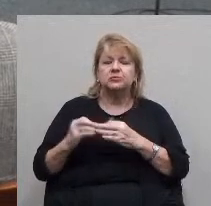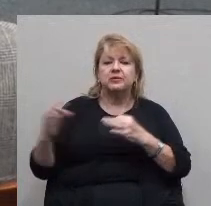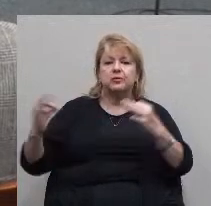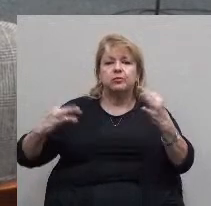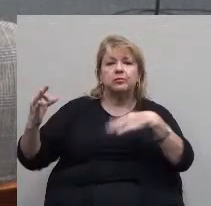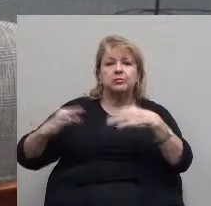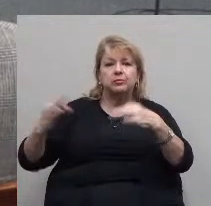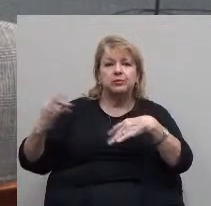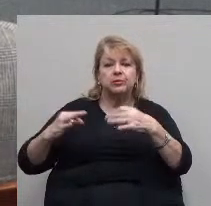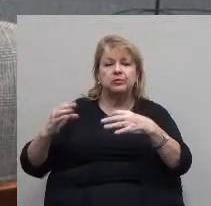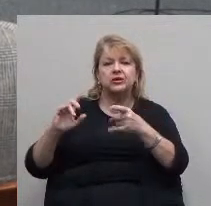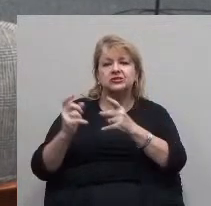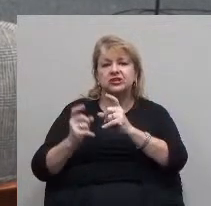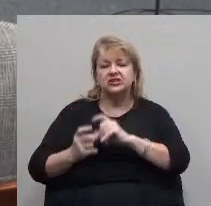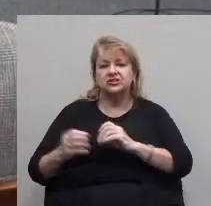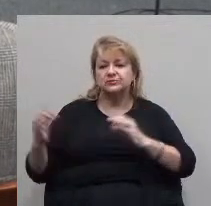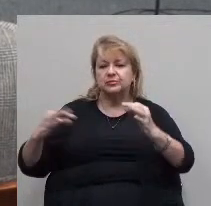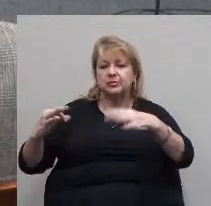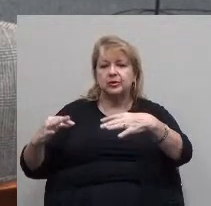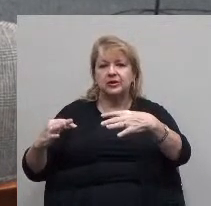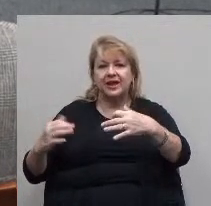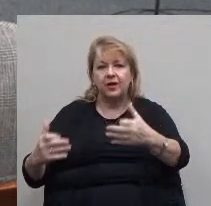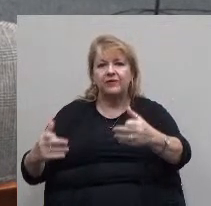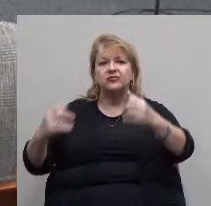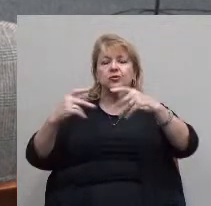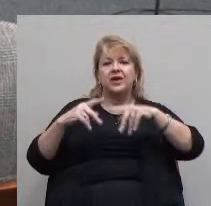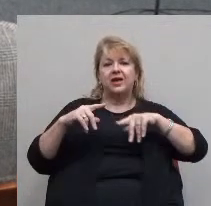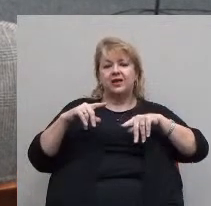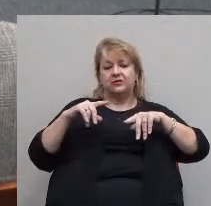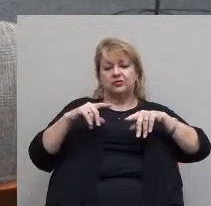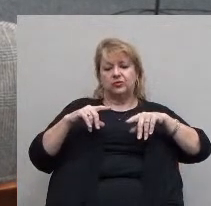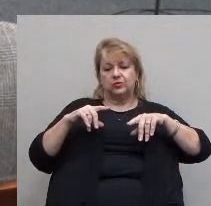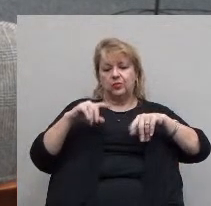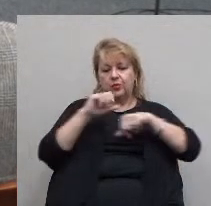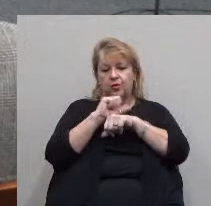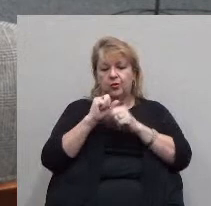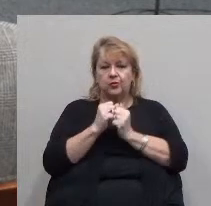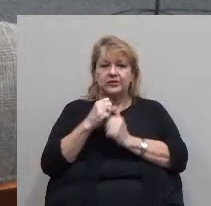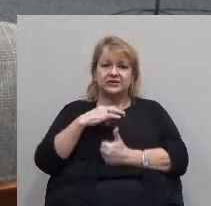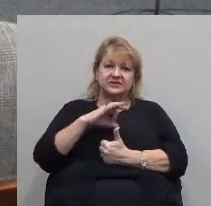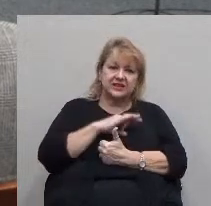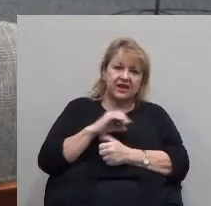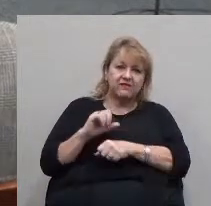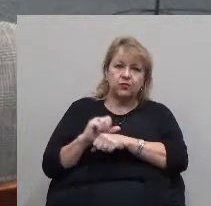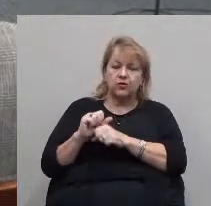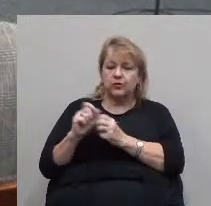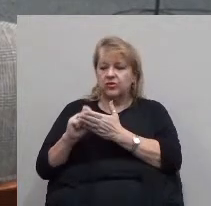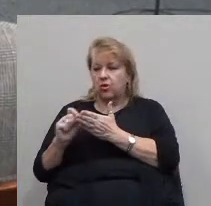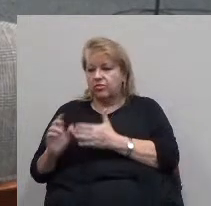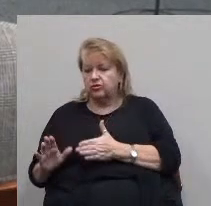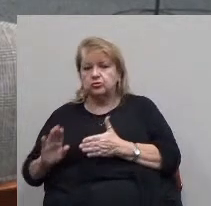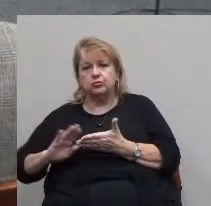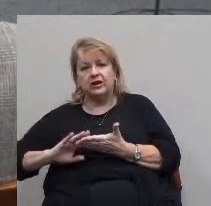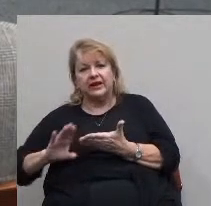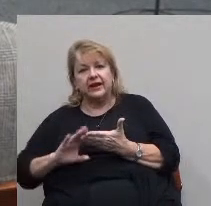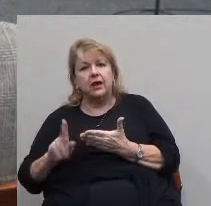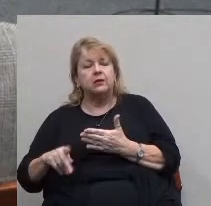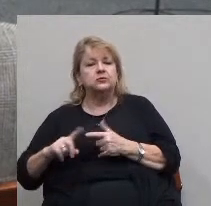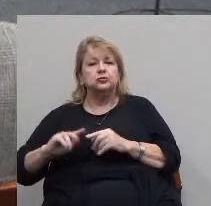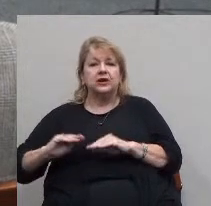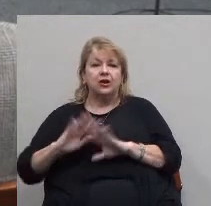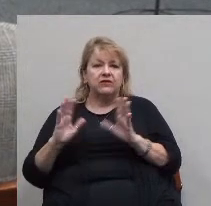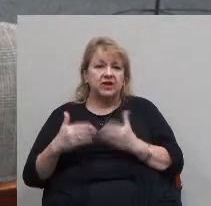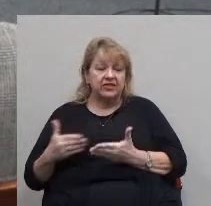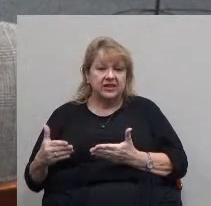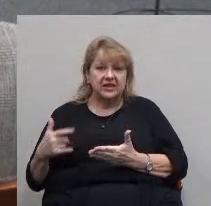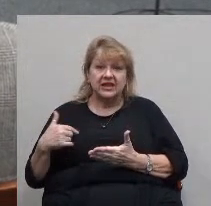in certification changes and things that now we have to go through and really work with staff and the author on cleaning up and clarifying some